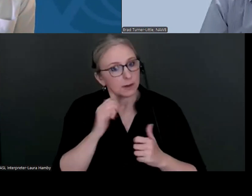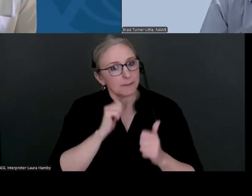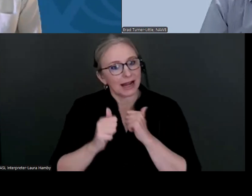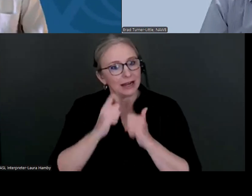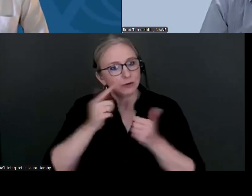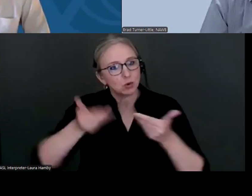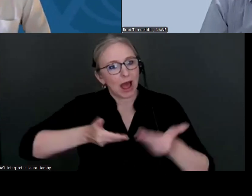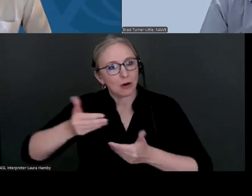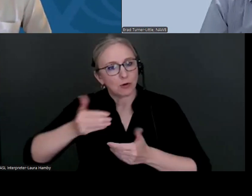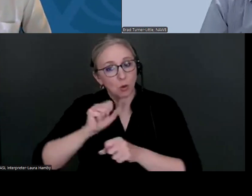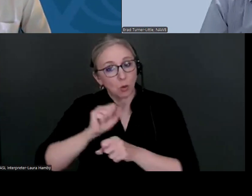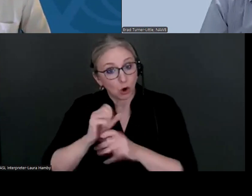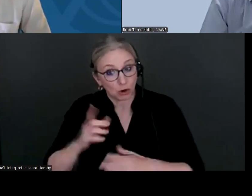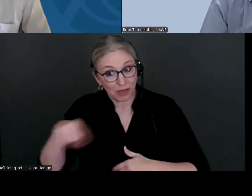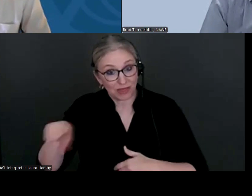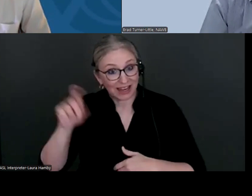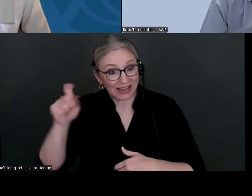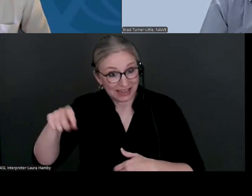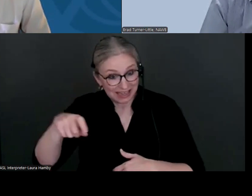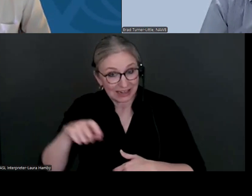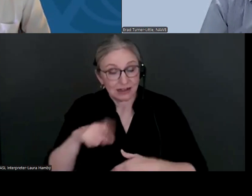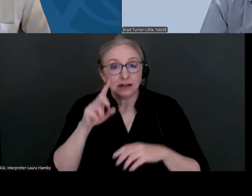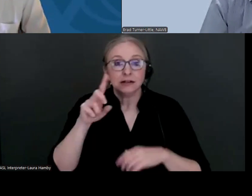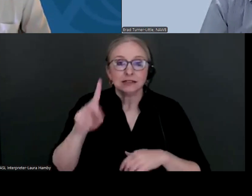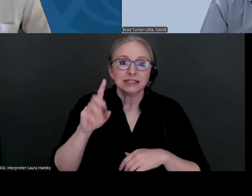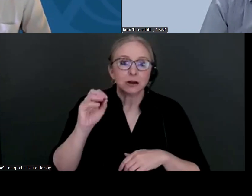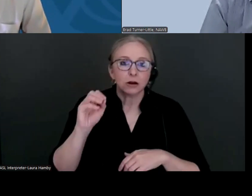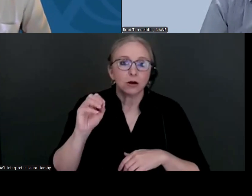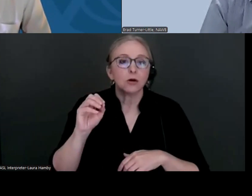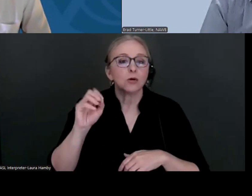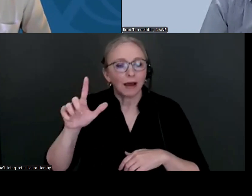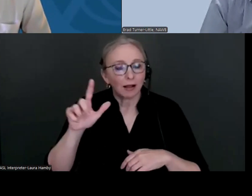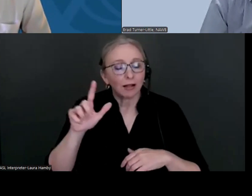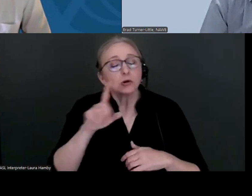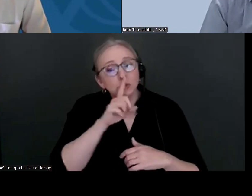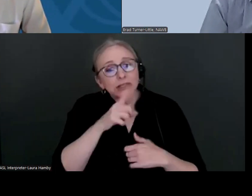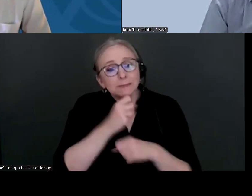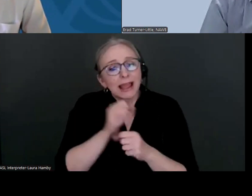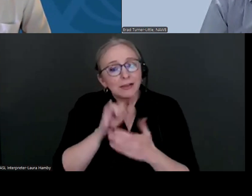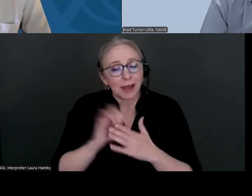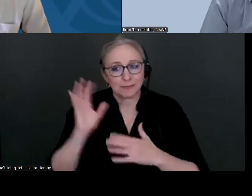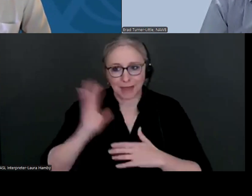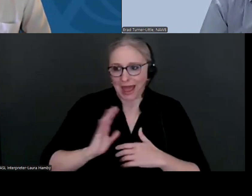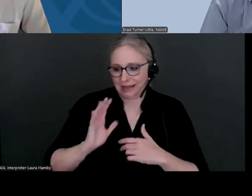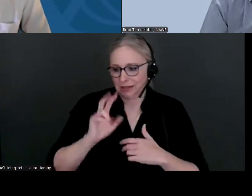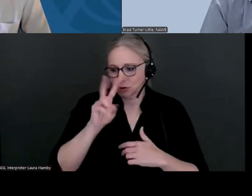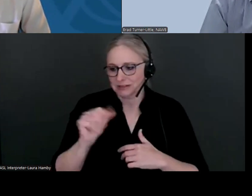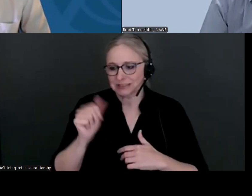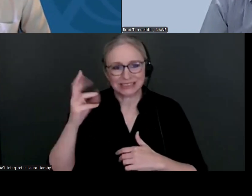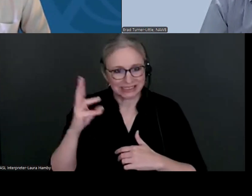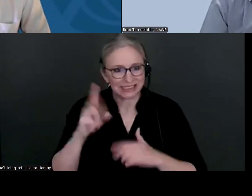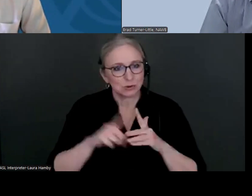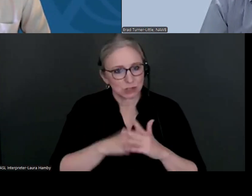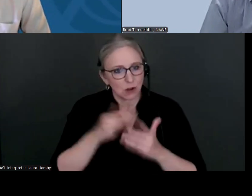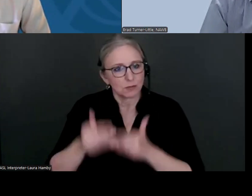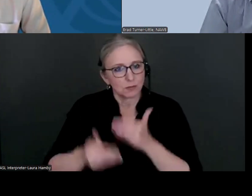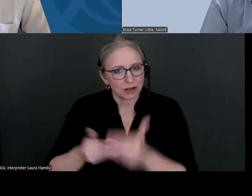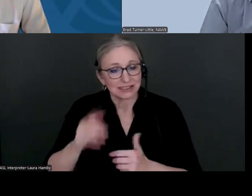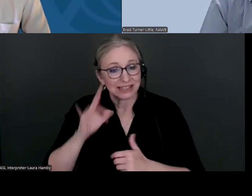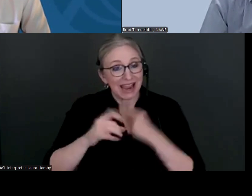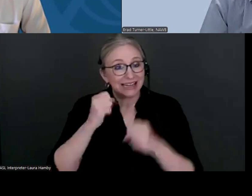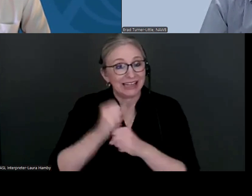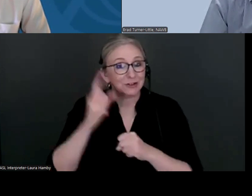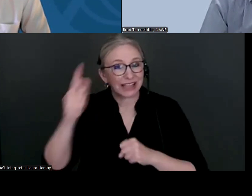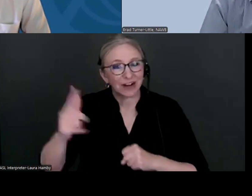they need. The Department of Labor actually created a sector strategies framework back in 2016, but now 8 years later, it